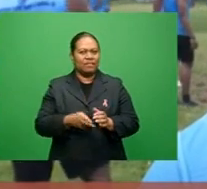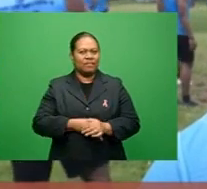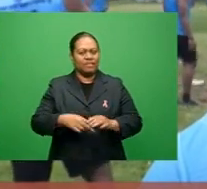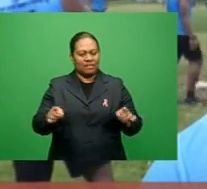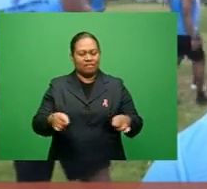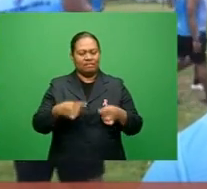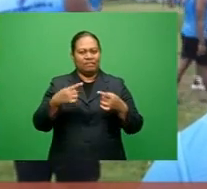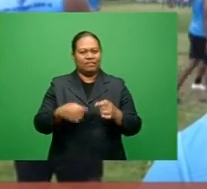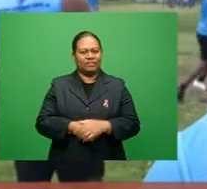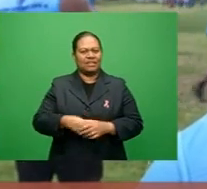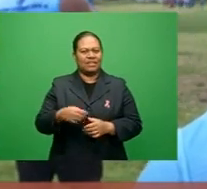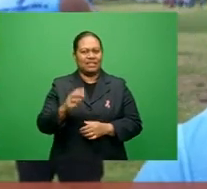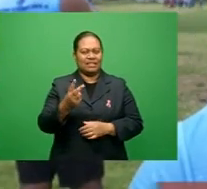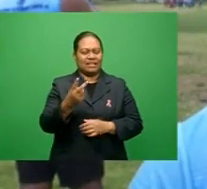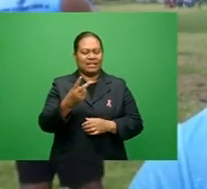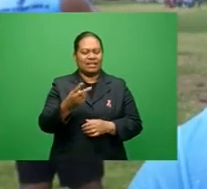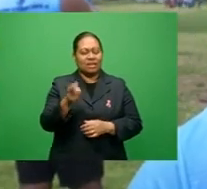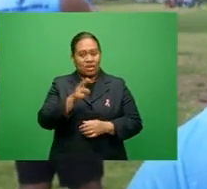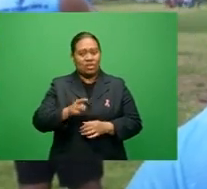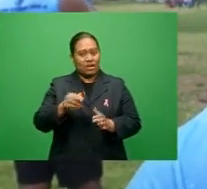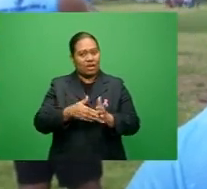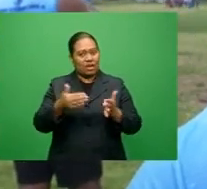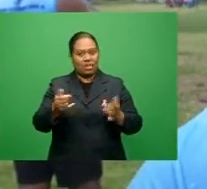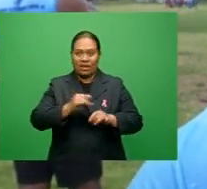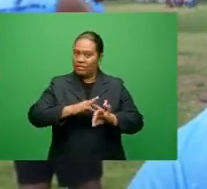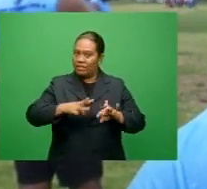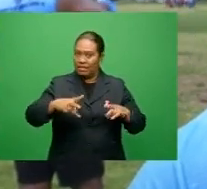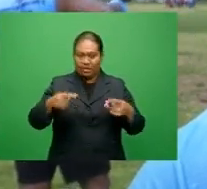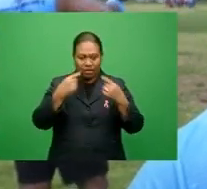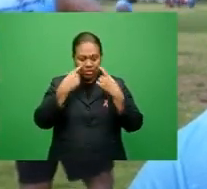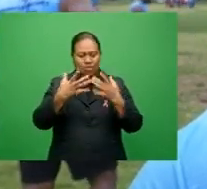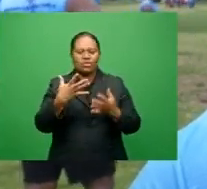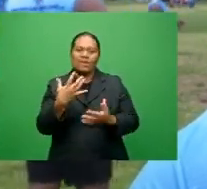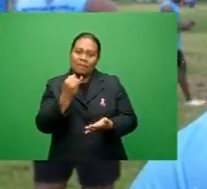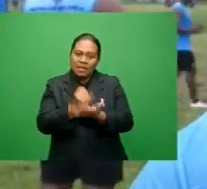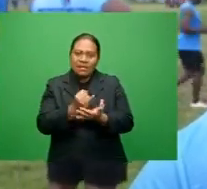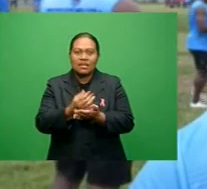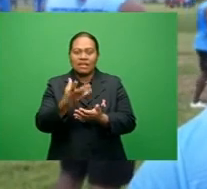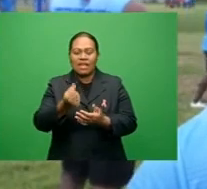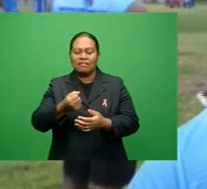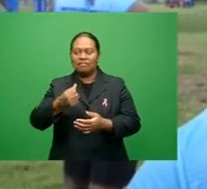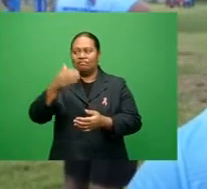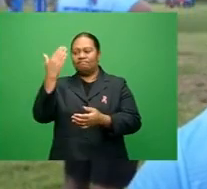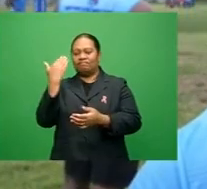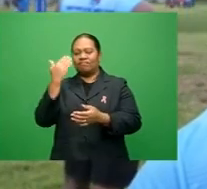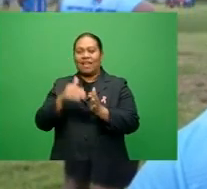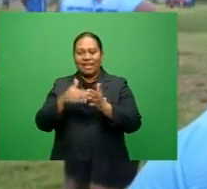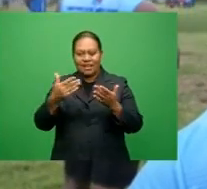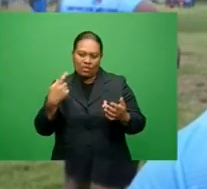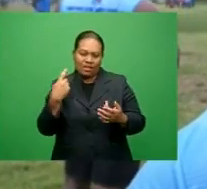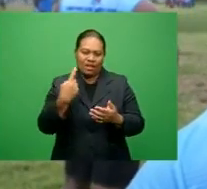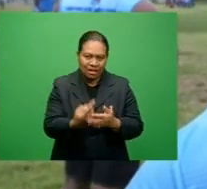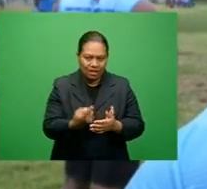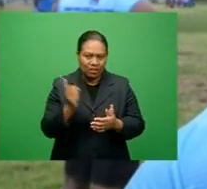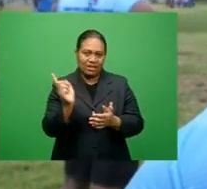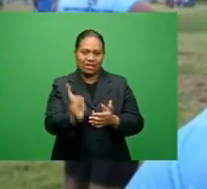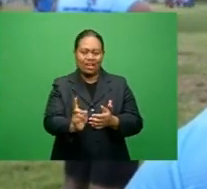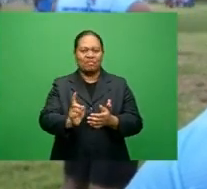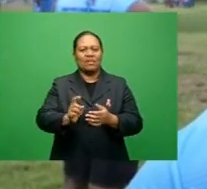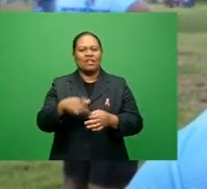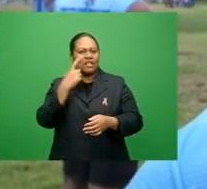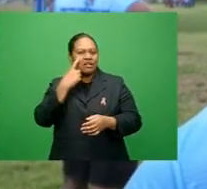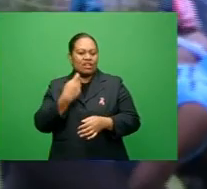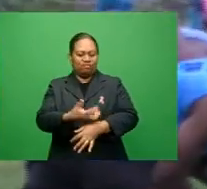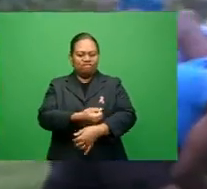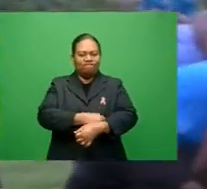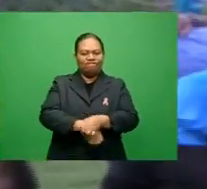second round, as every team has rectified their mistakes and have known what players to put during on